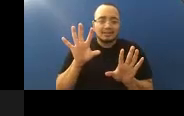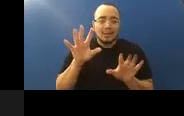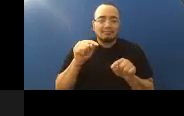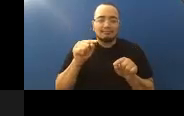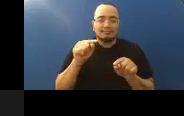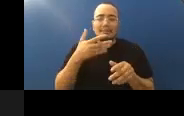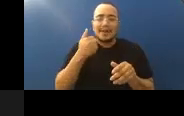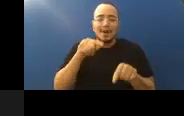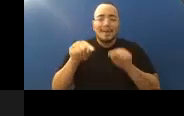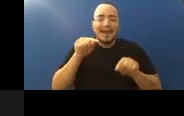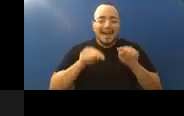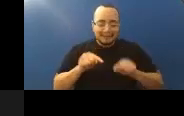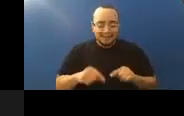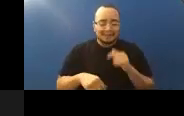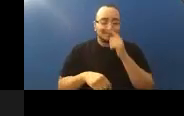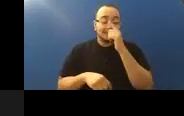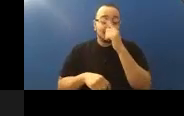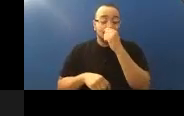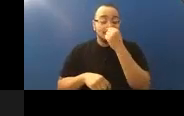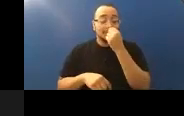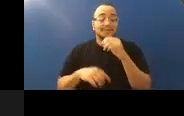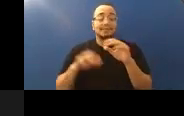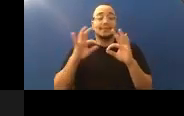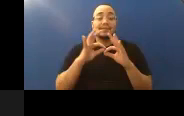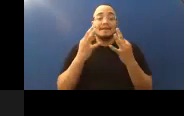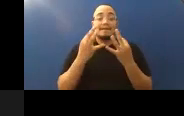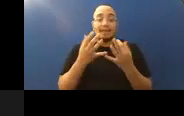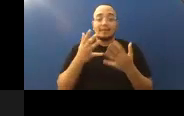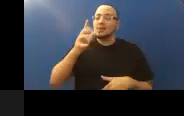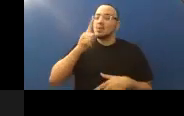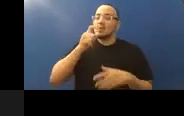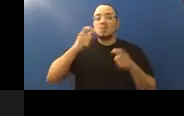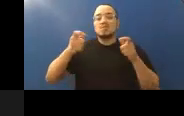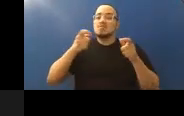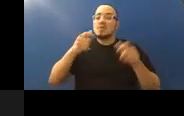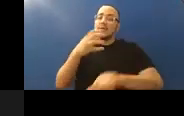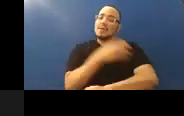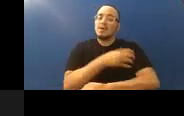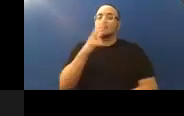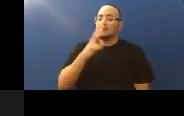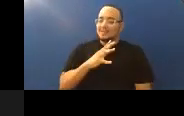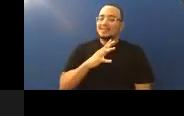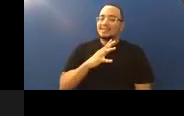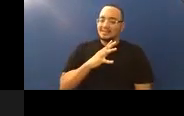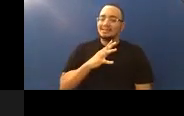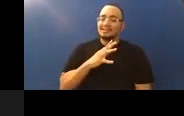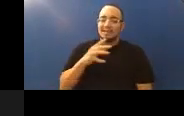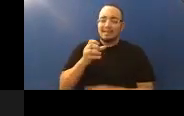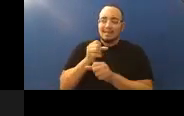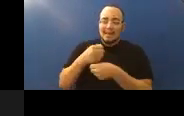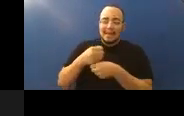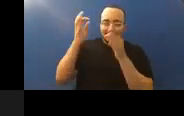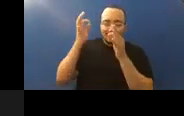back. In my family, the women run the show, like, no doubt. The women are the ones that make decisions for our